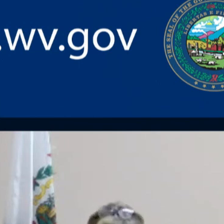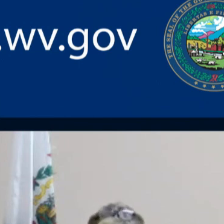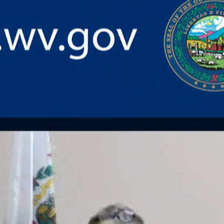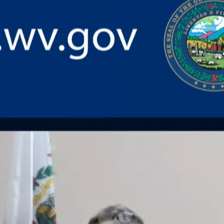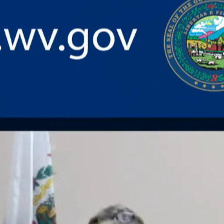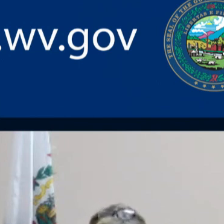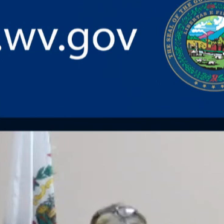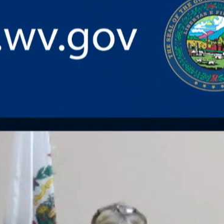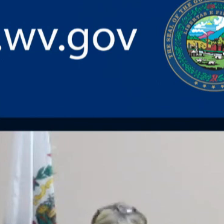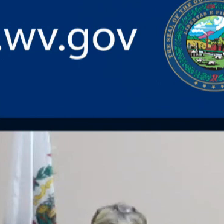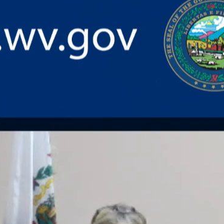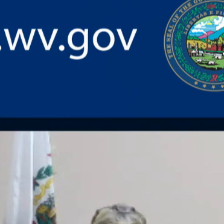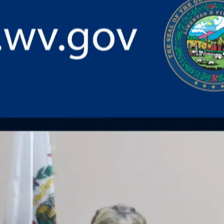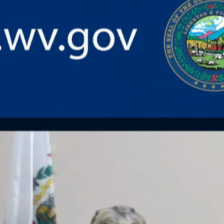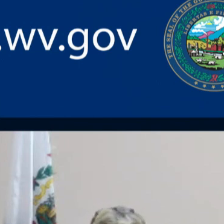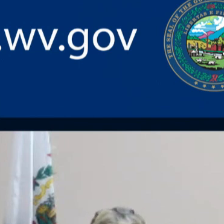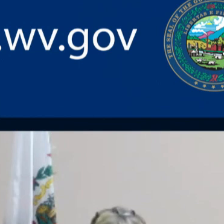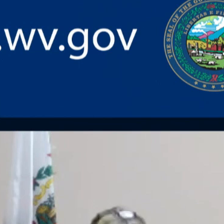forward well.